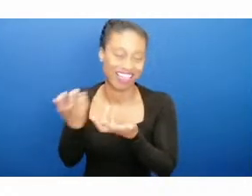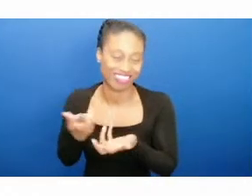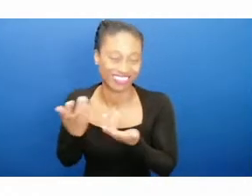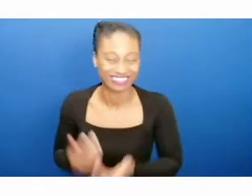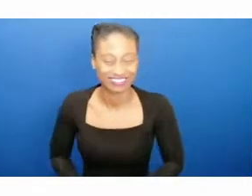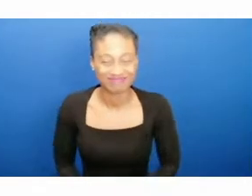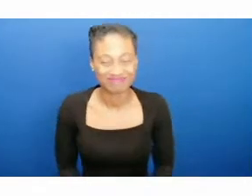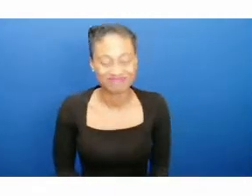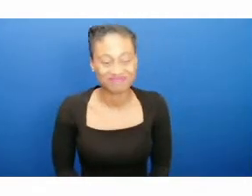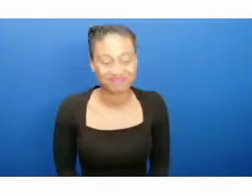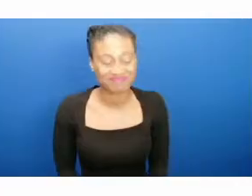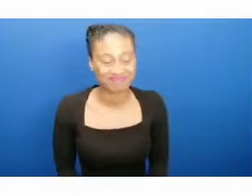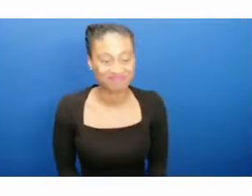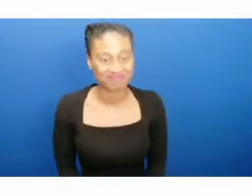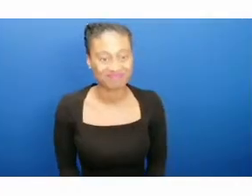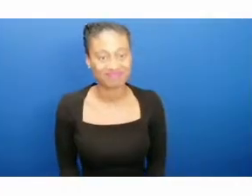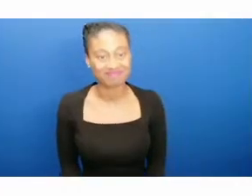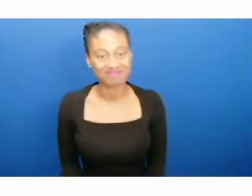Okay.